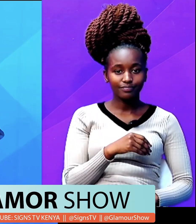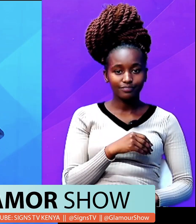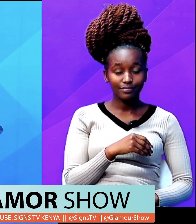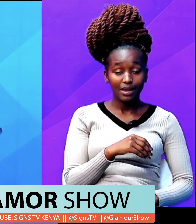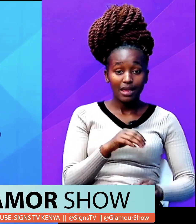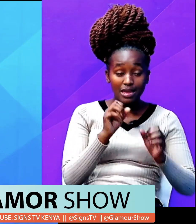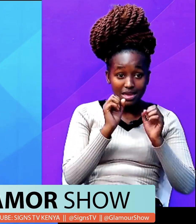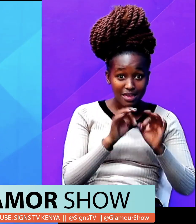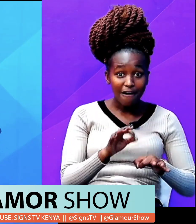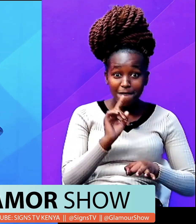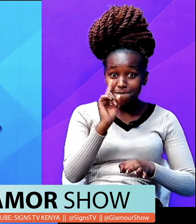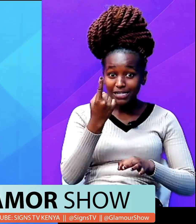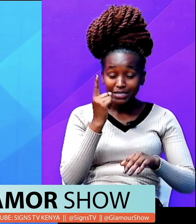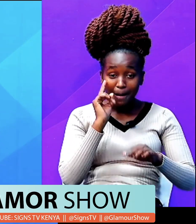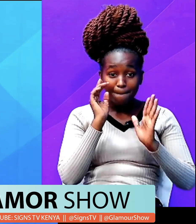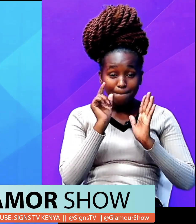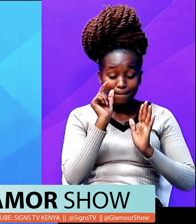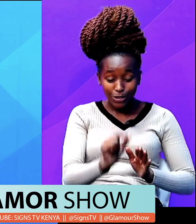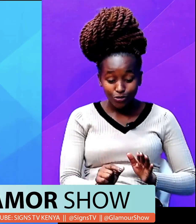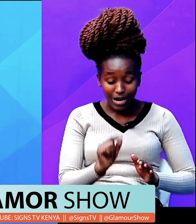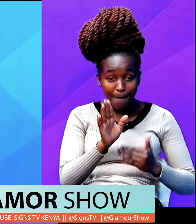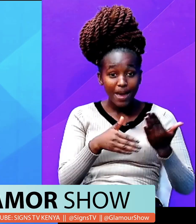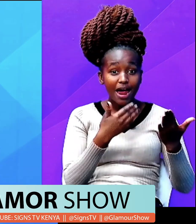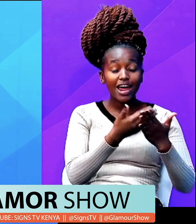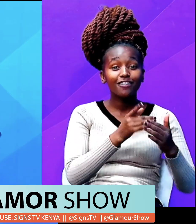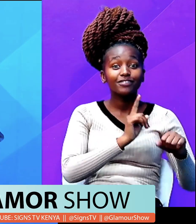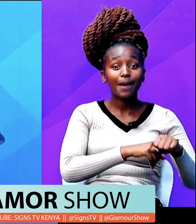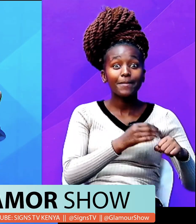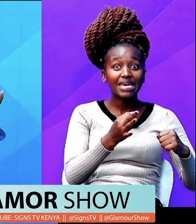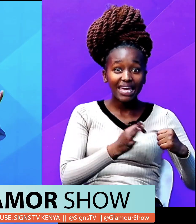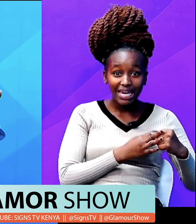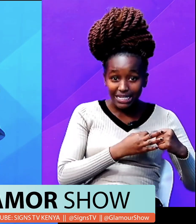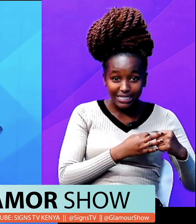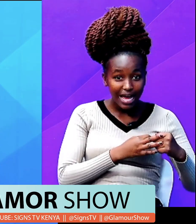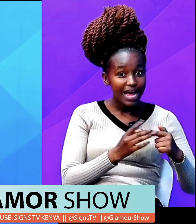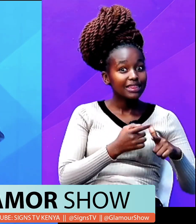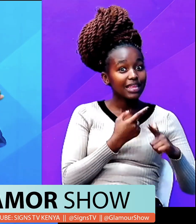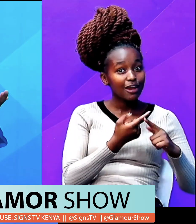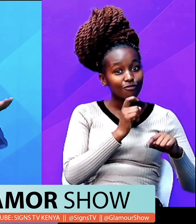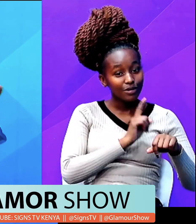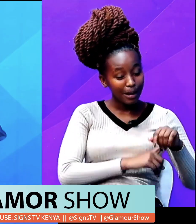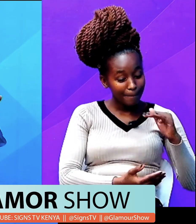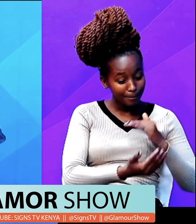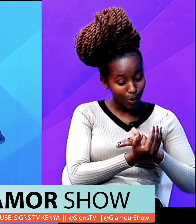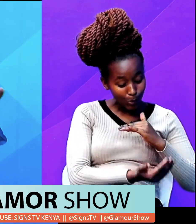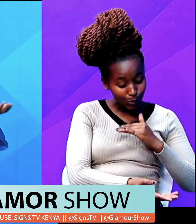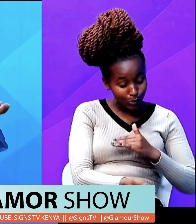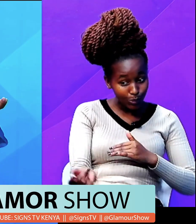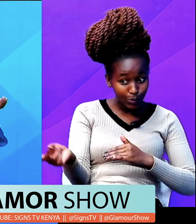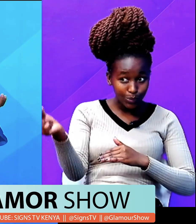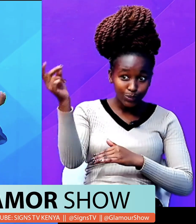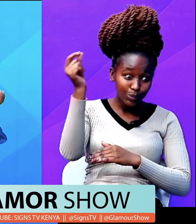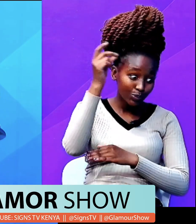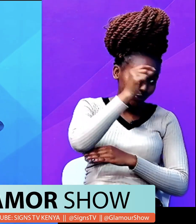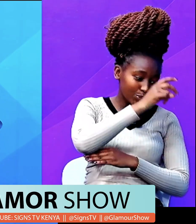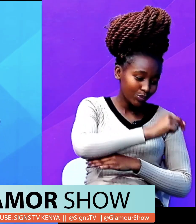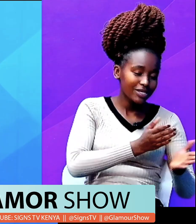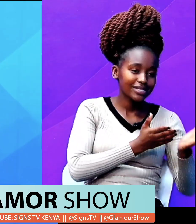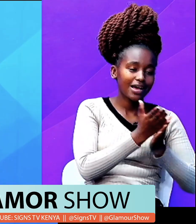first client comes in at 8, it means you're gonna have a lot of time to serve more